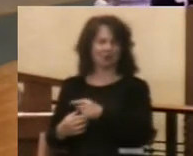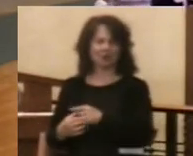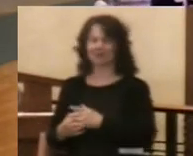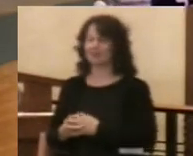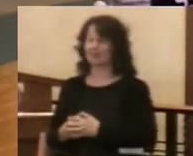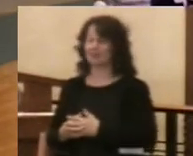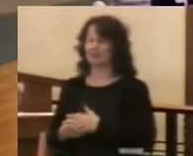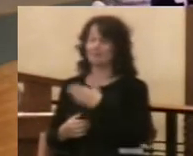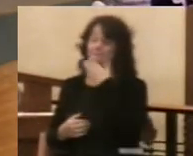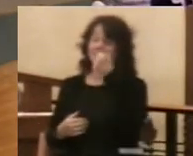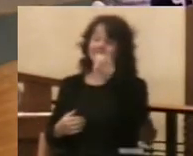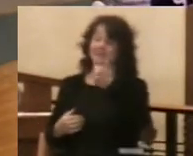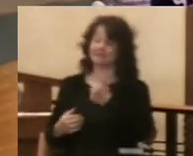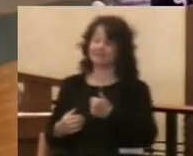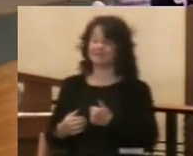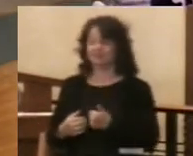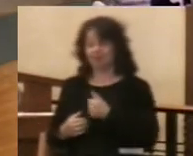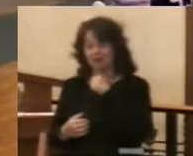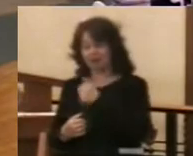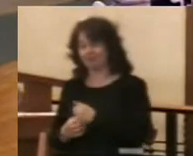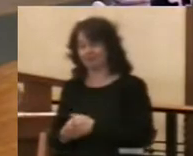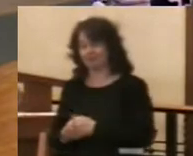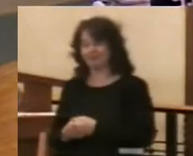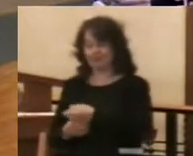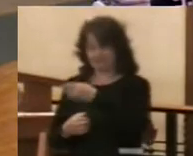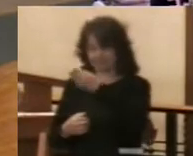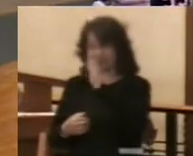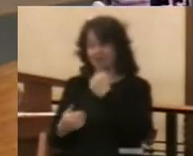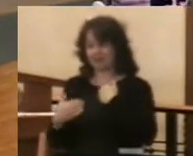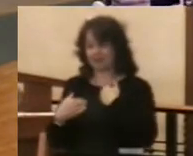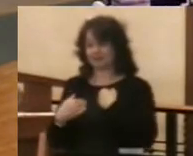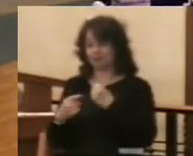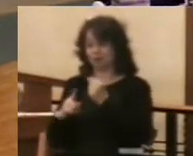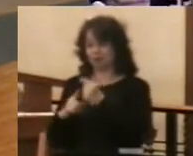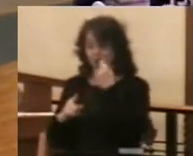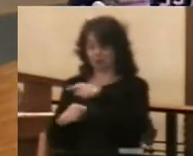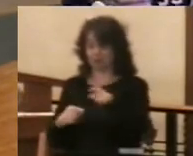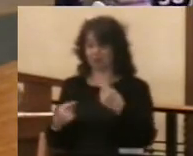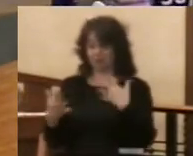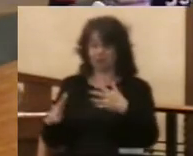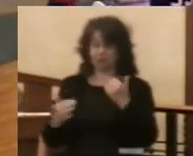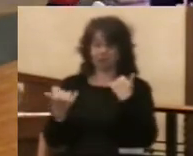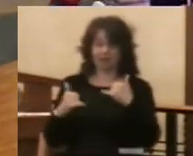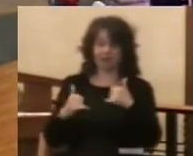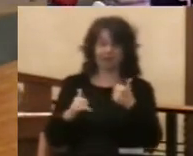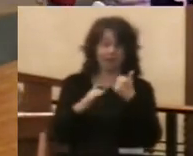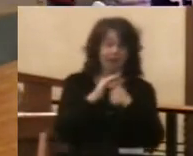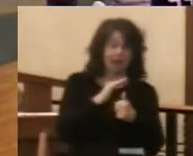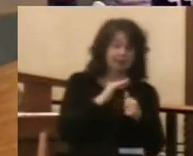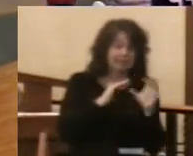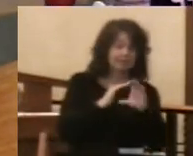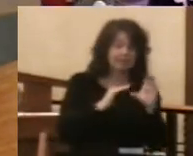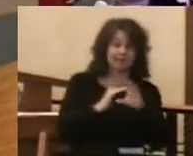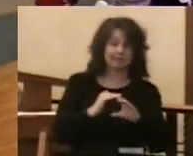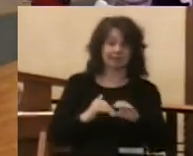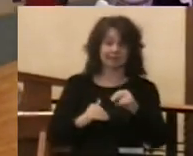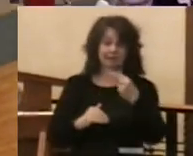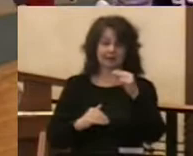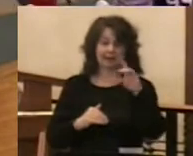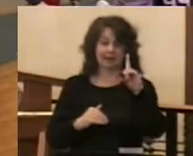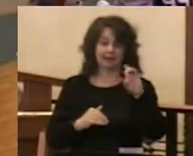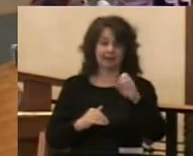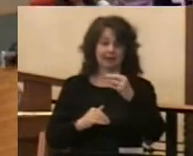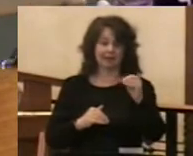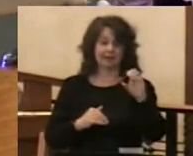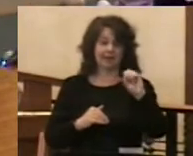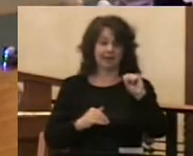maybe not so the greatest, God has a word for you. Or how about hide and seek? How many of you have ever played hide and seek? I can tell you that my